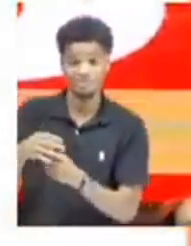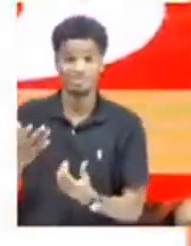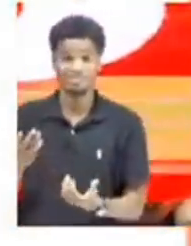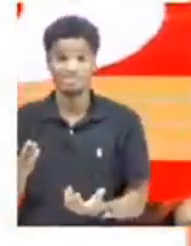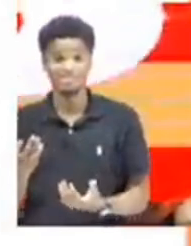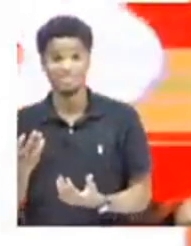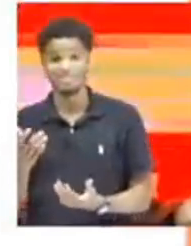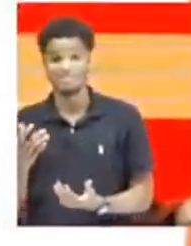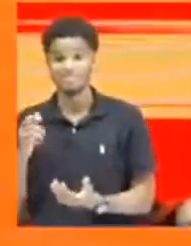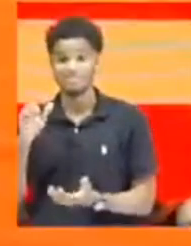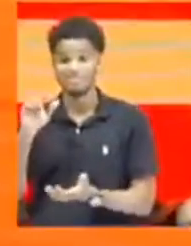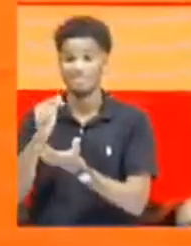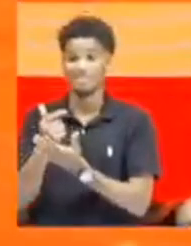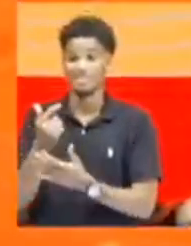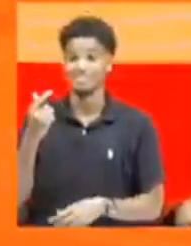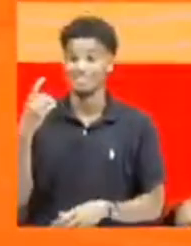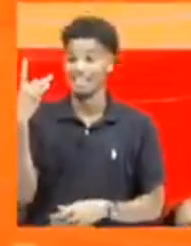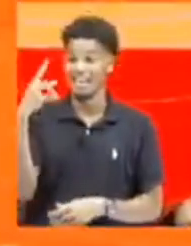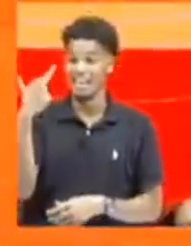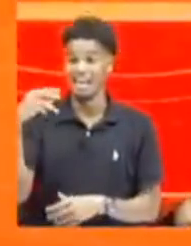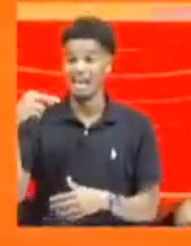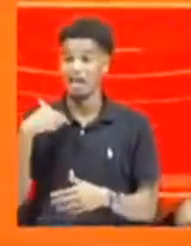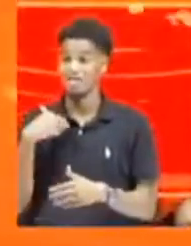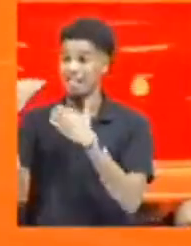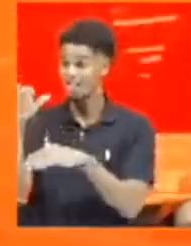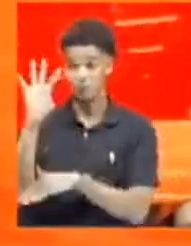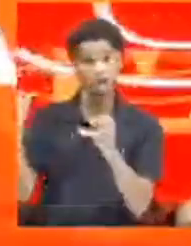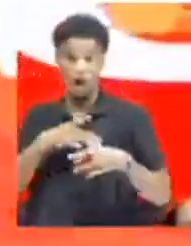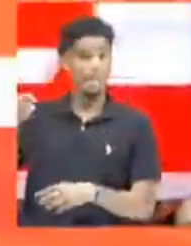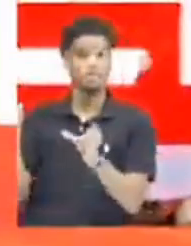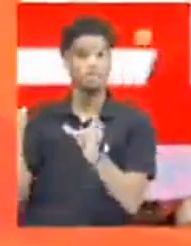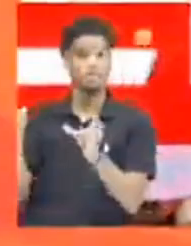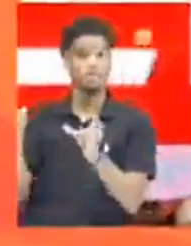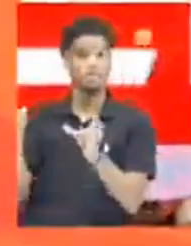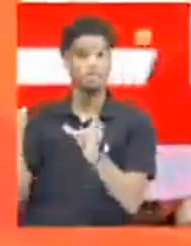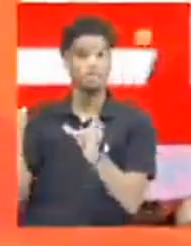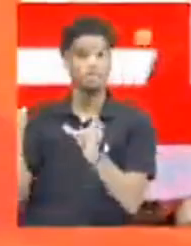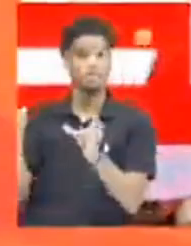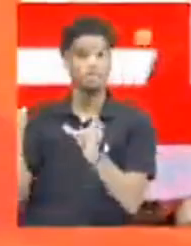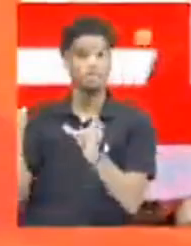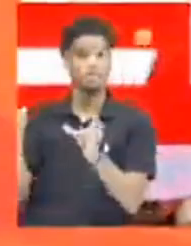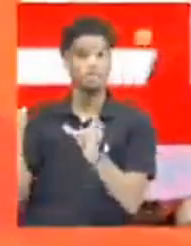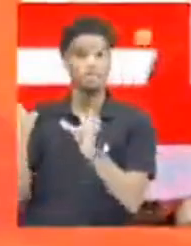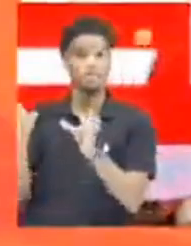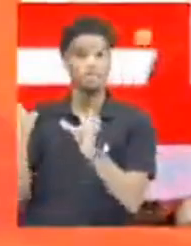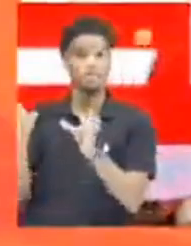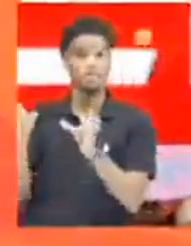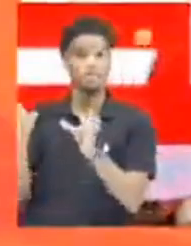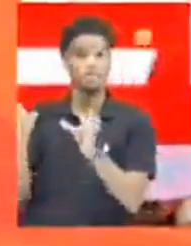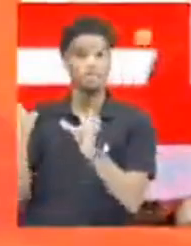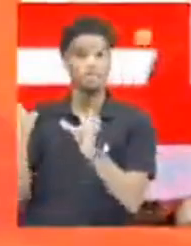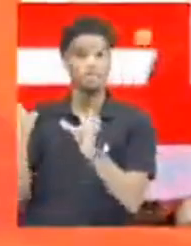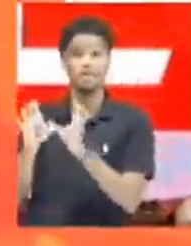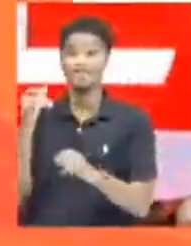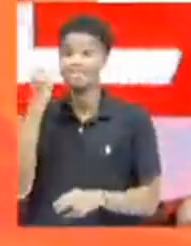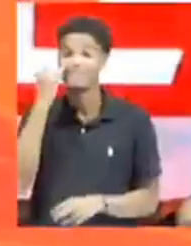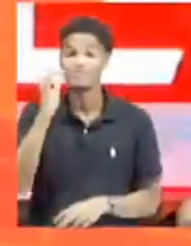4 certification in heart, when your daughter, who is now 16, turn